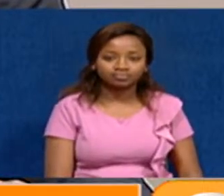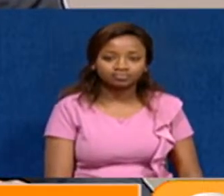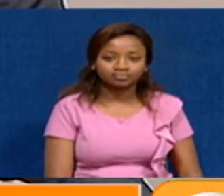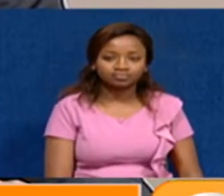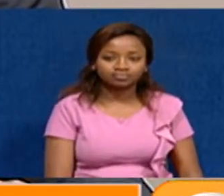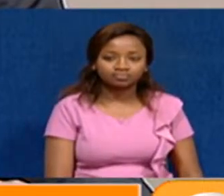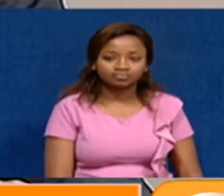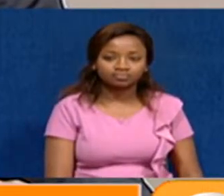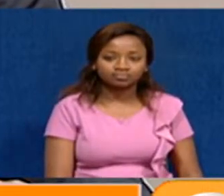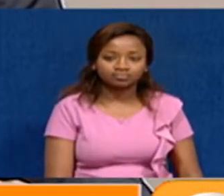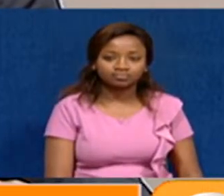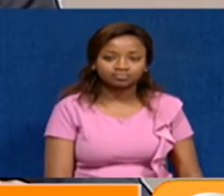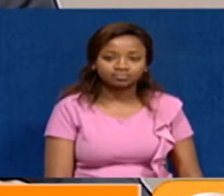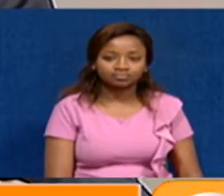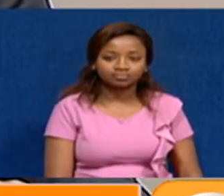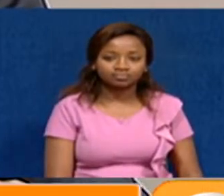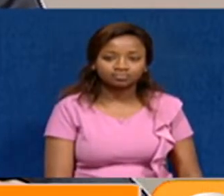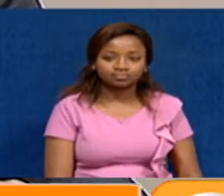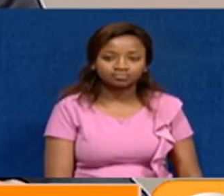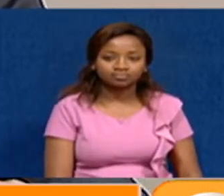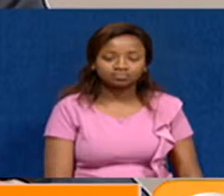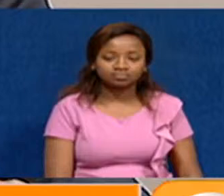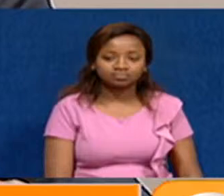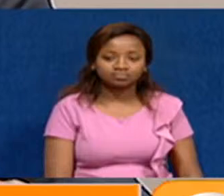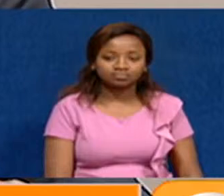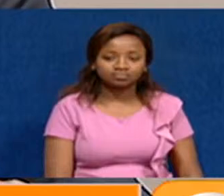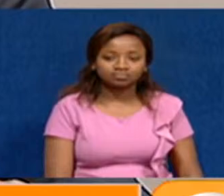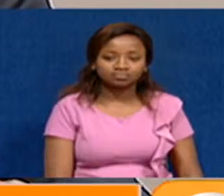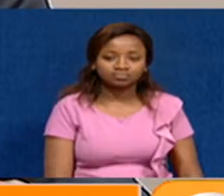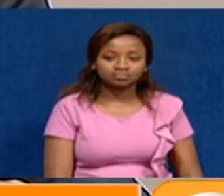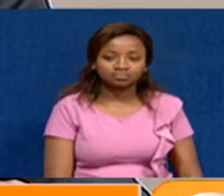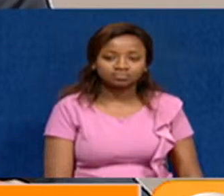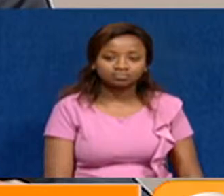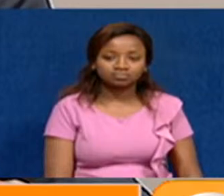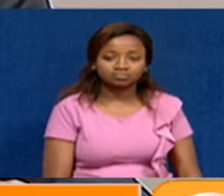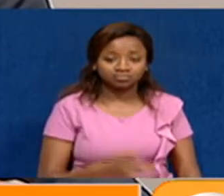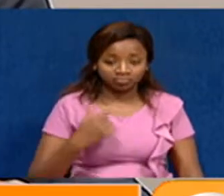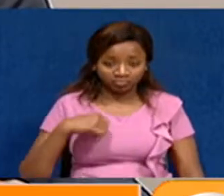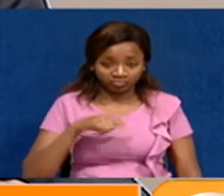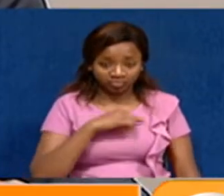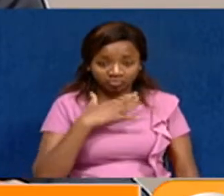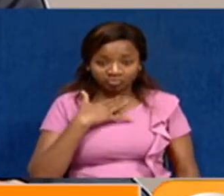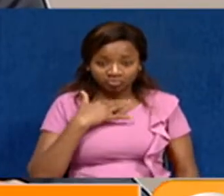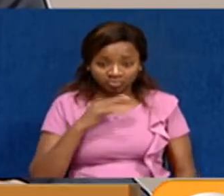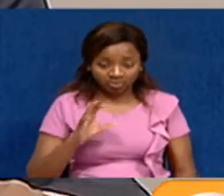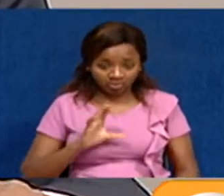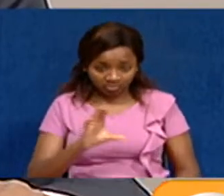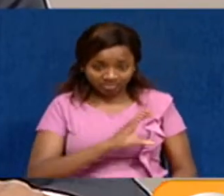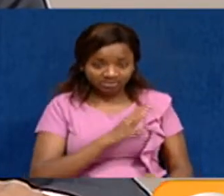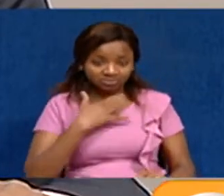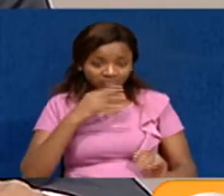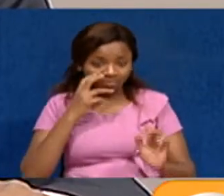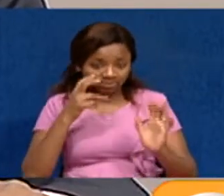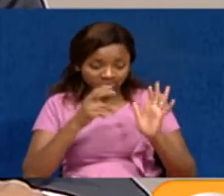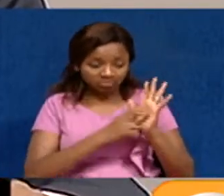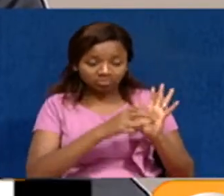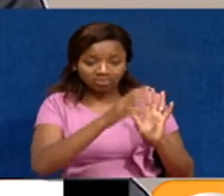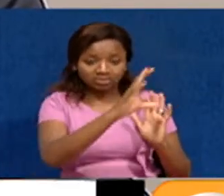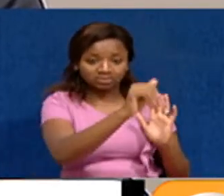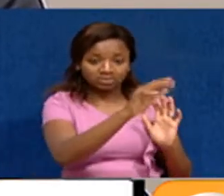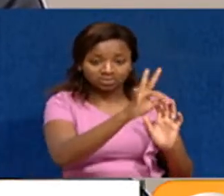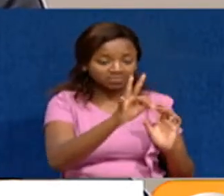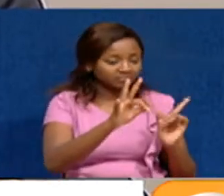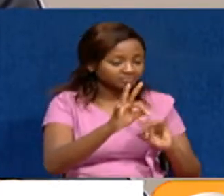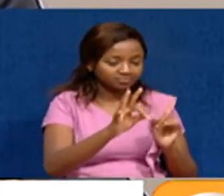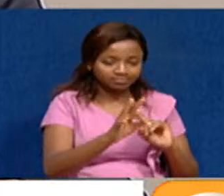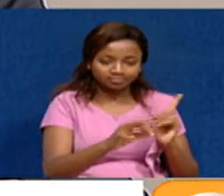yes, it is never mentioned anywhere that we want to be recognized by CAF or FIFA. You see, we are appointed by the